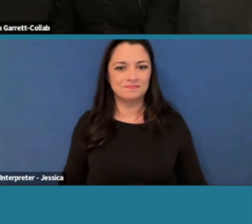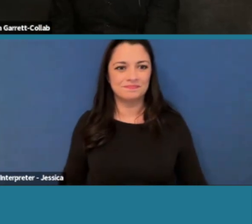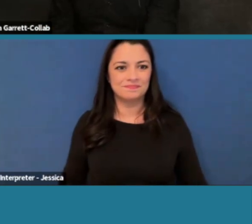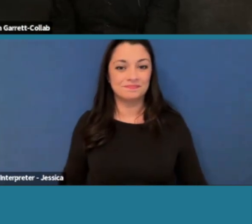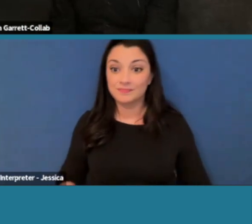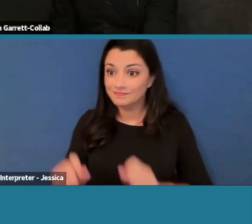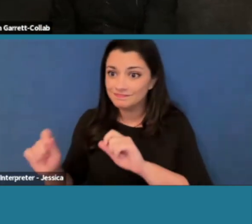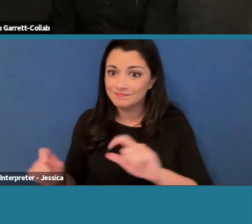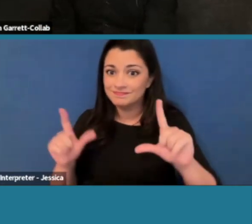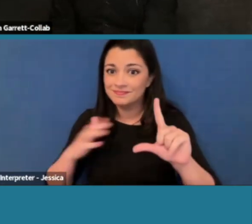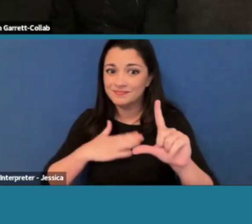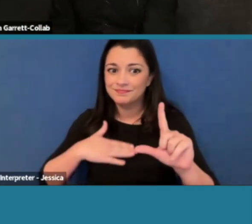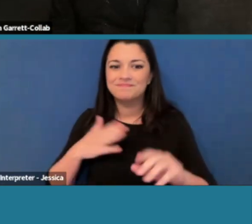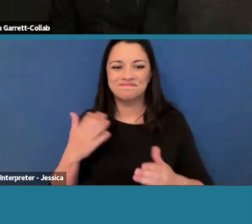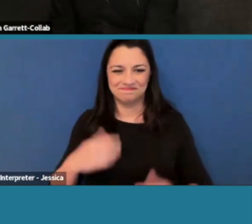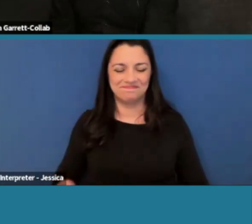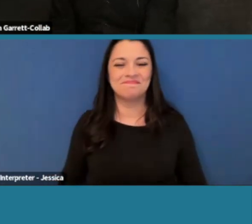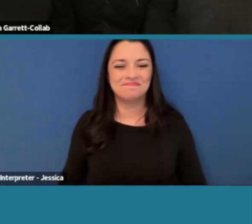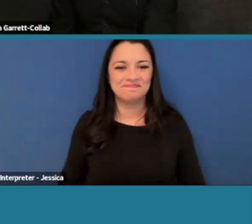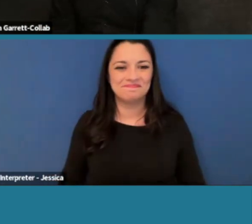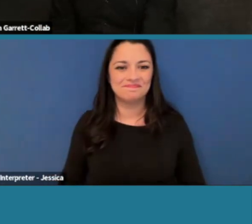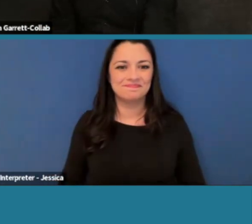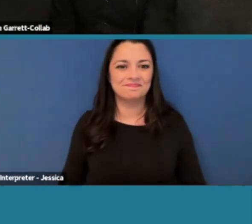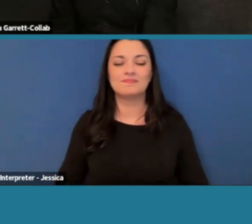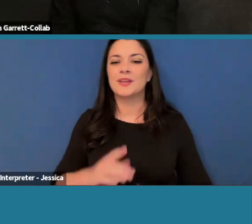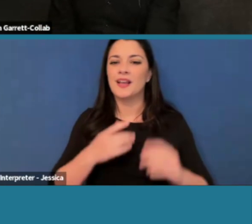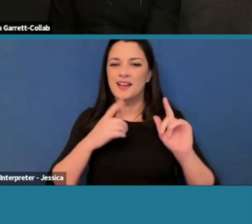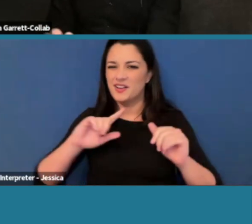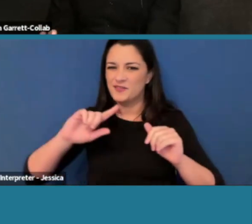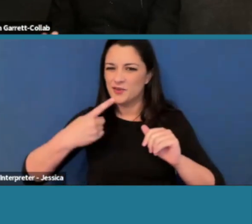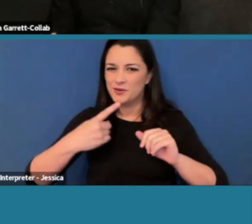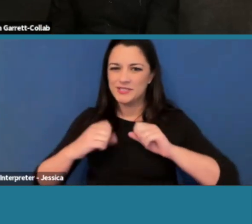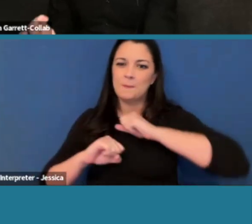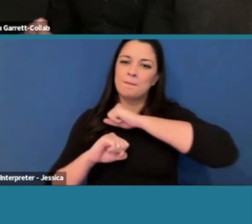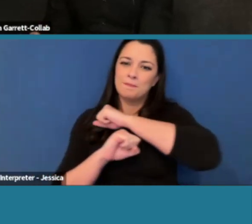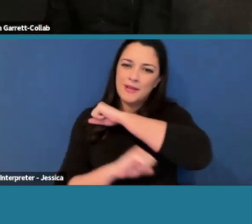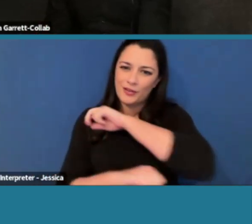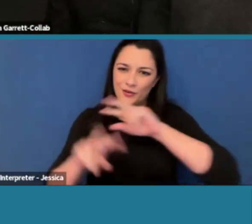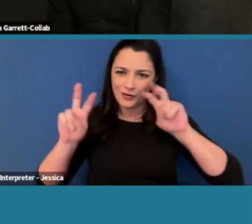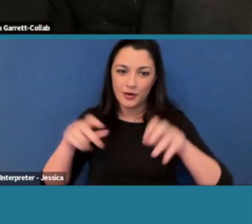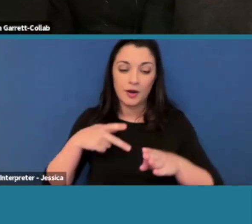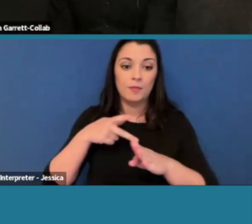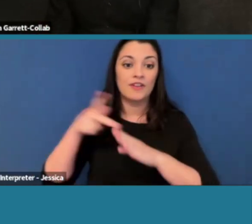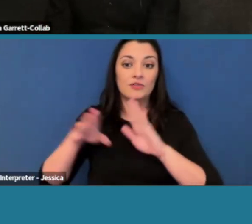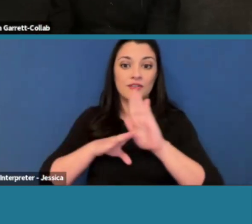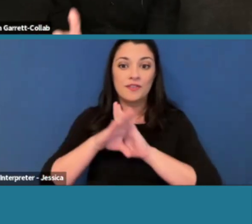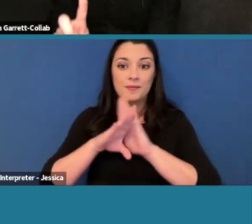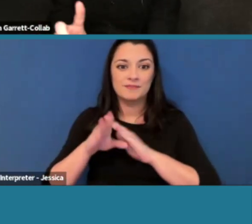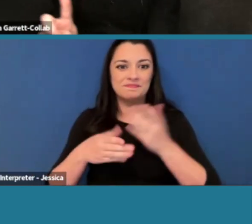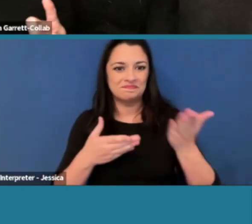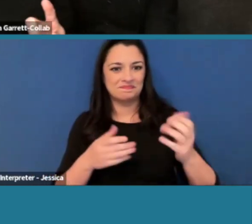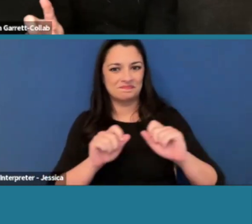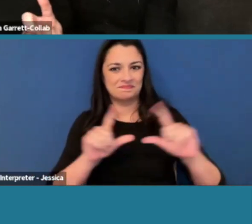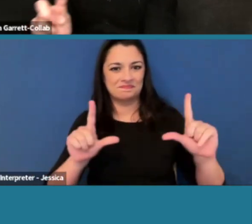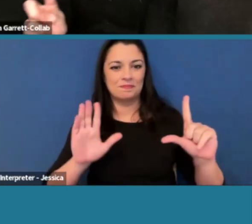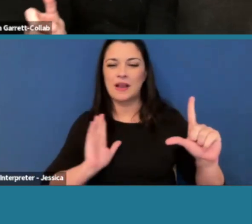next slide, please. The first being professional development. What you see on screen here is a screenshot of our website. In the